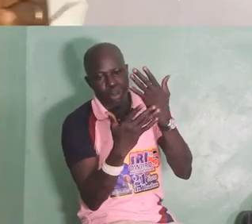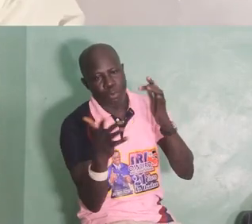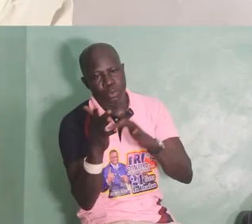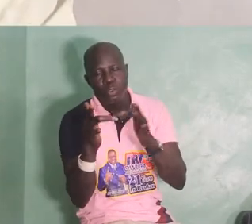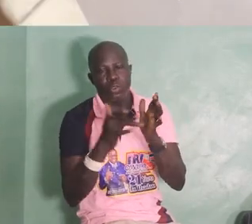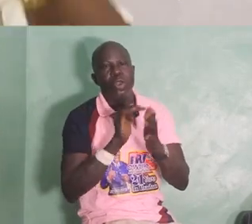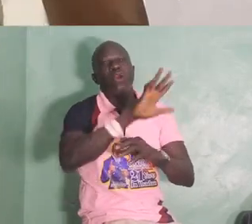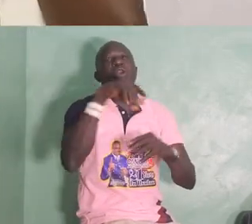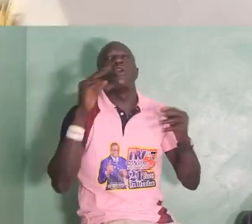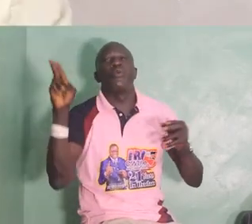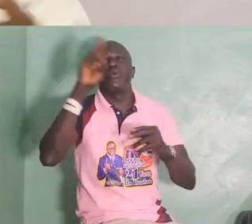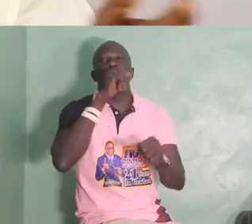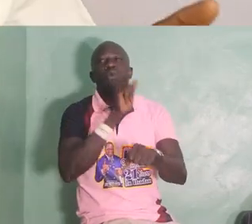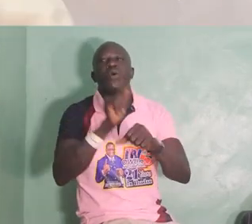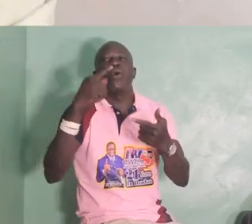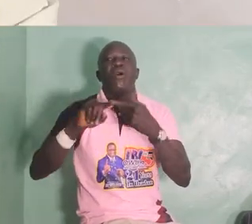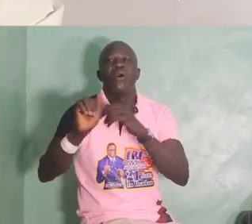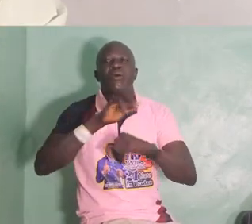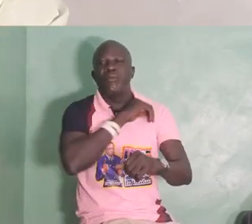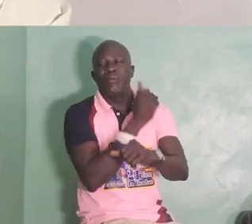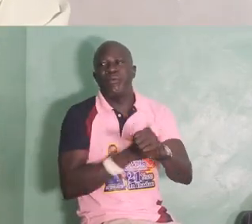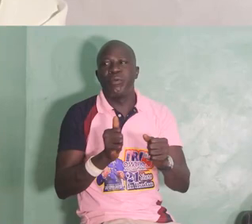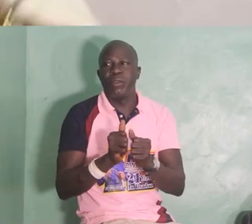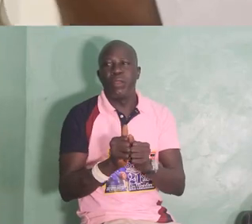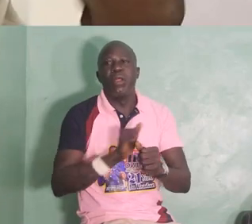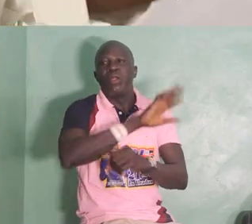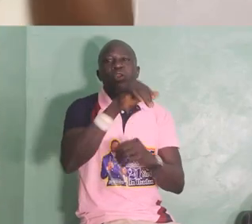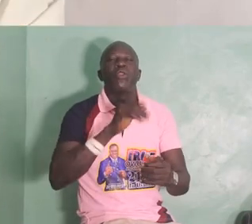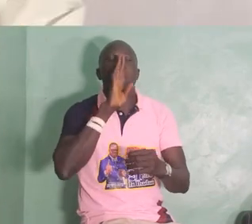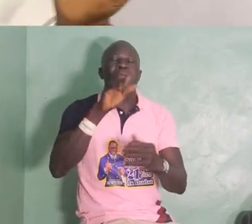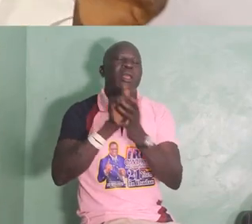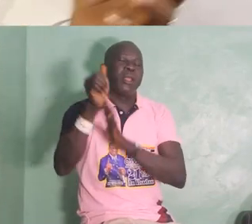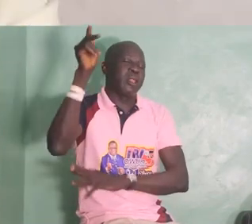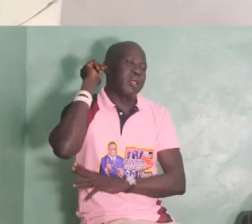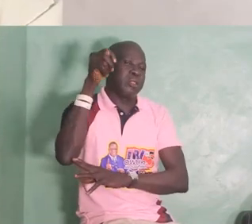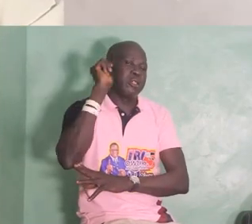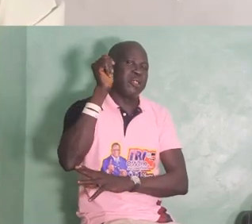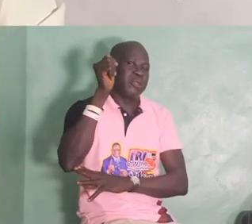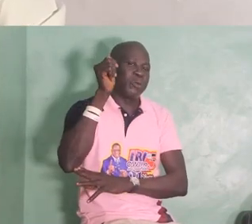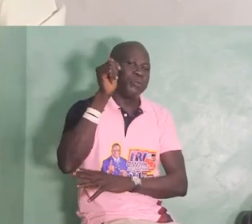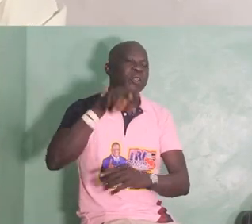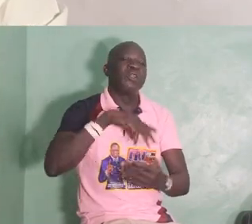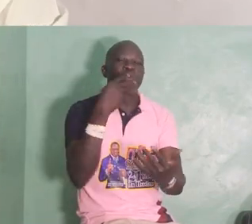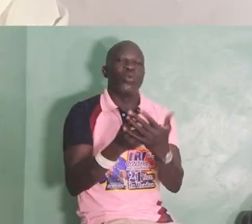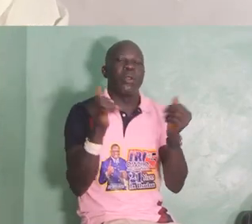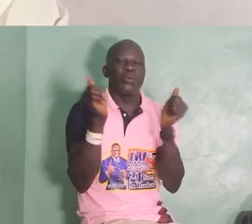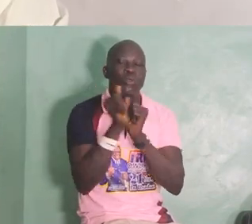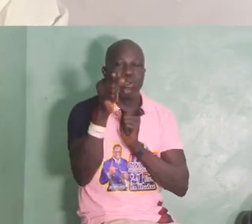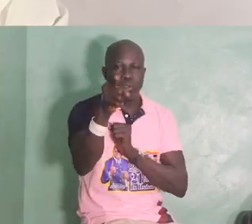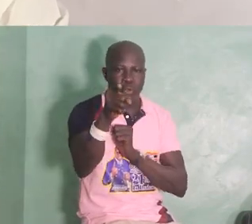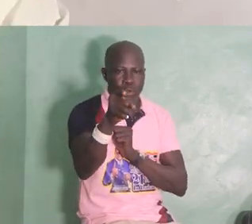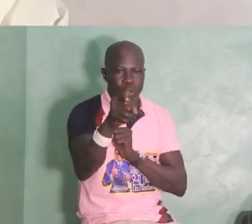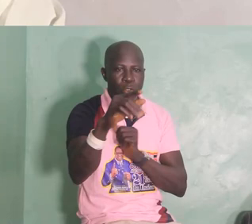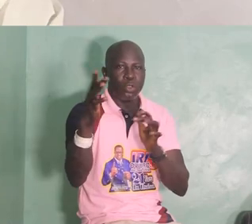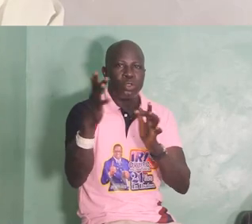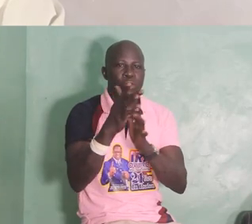full blood of Jesus. Amen. More powerfully. Amen. To touch testimony. Amen. It is